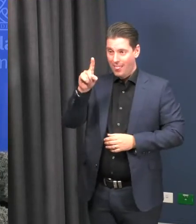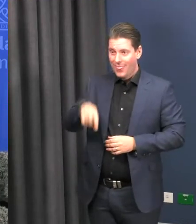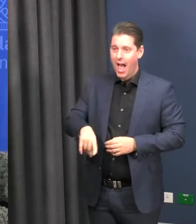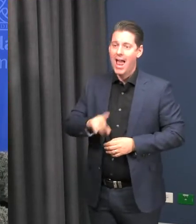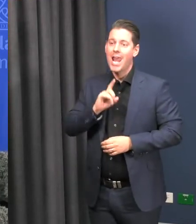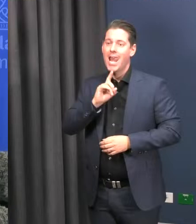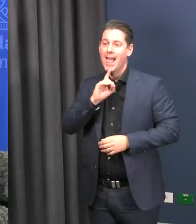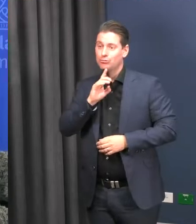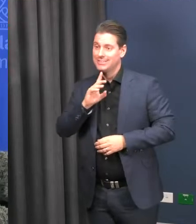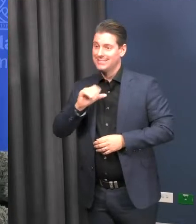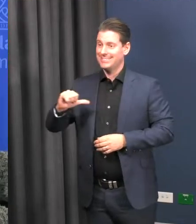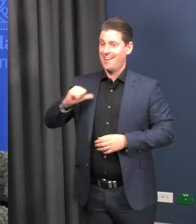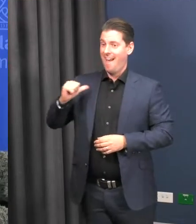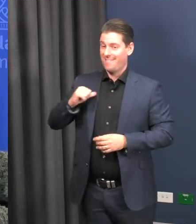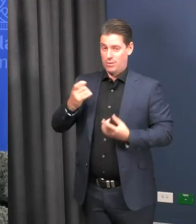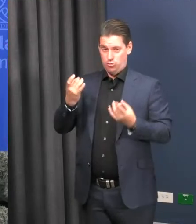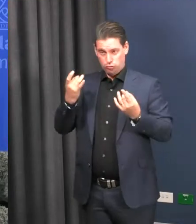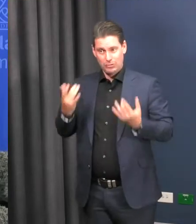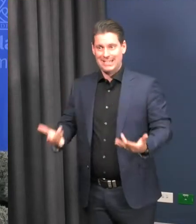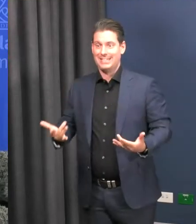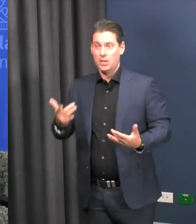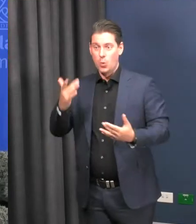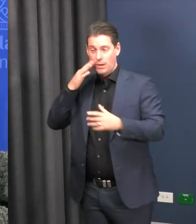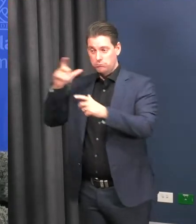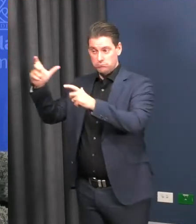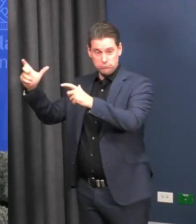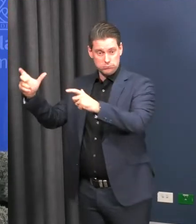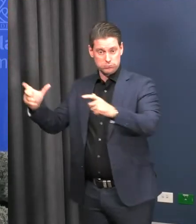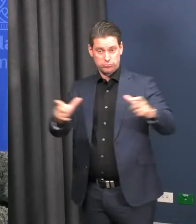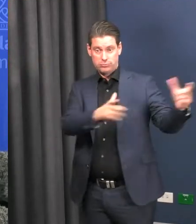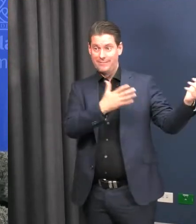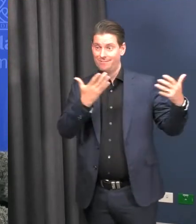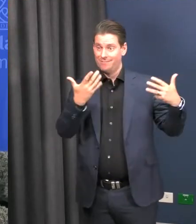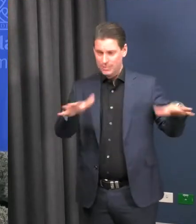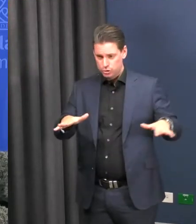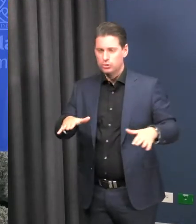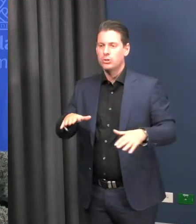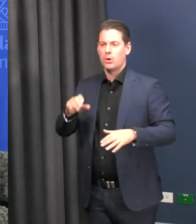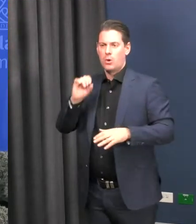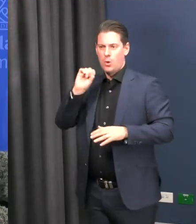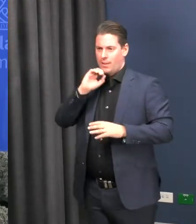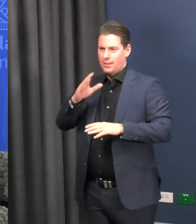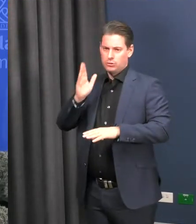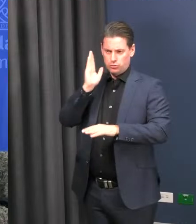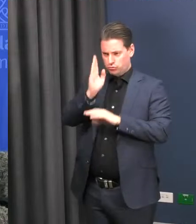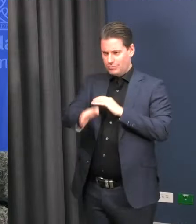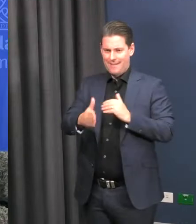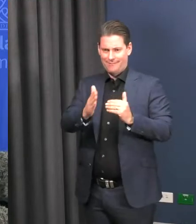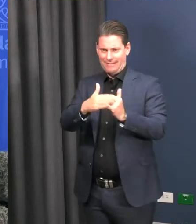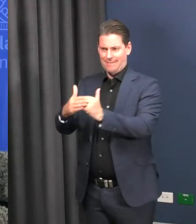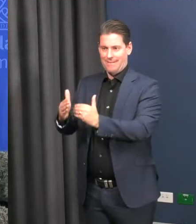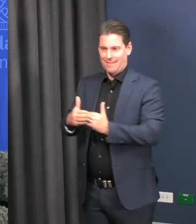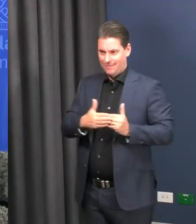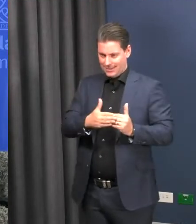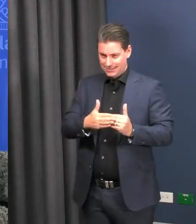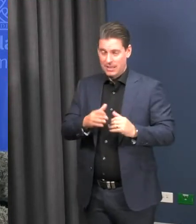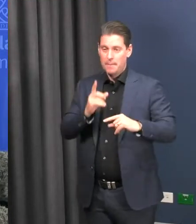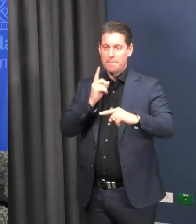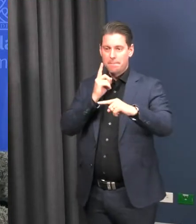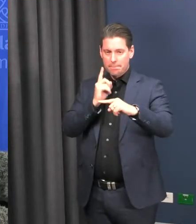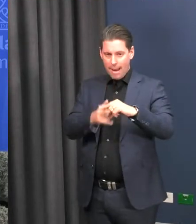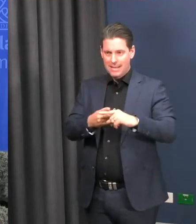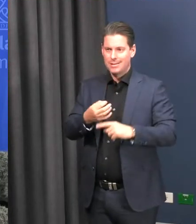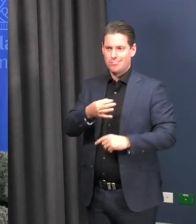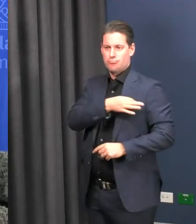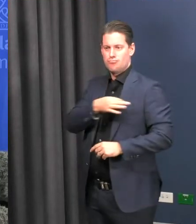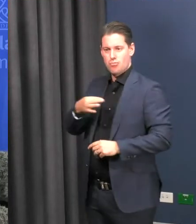crews ready to respond once the system goes through. And partnering with that, we have some private contractors who